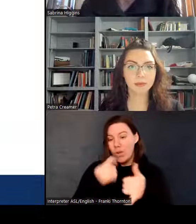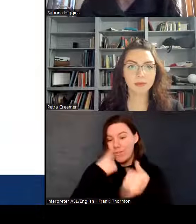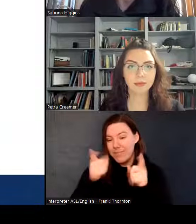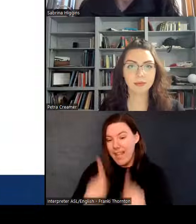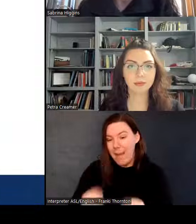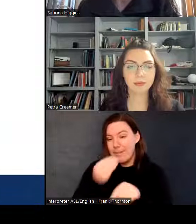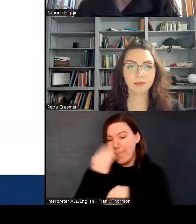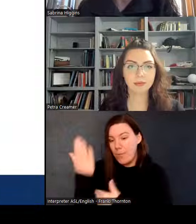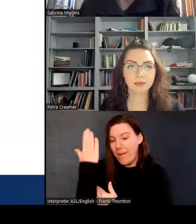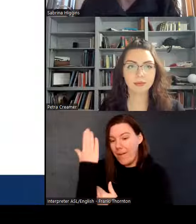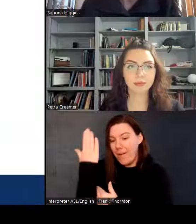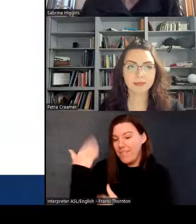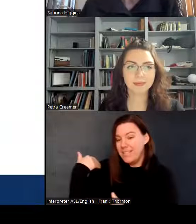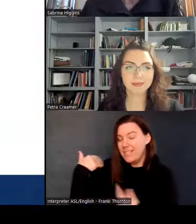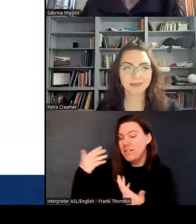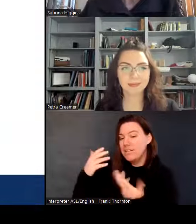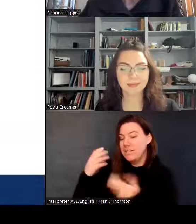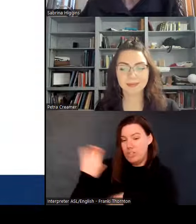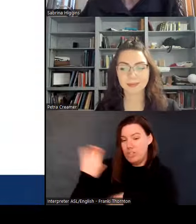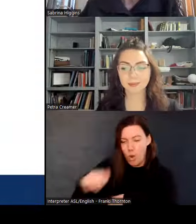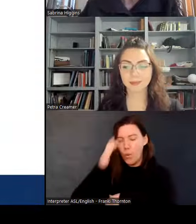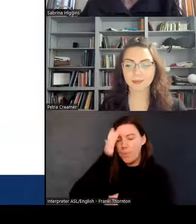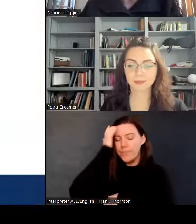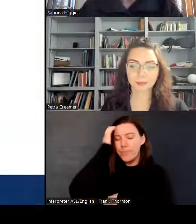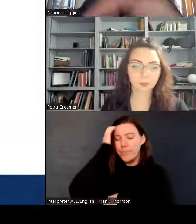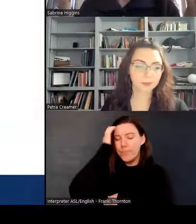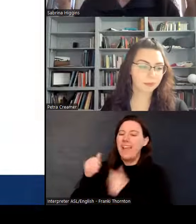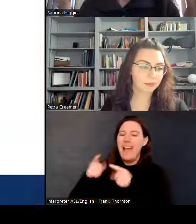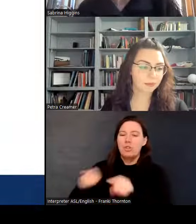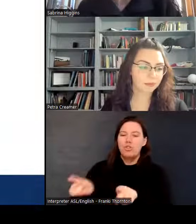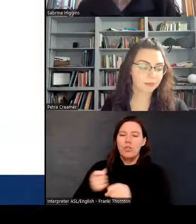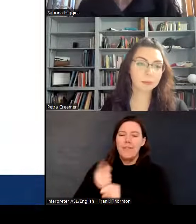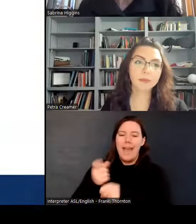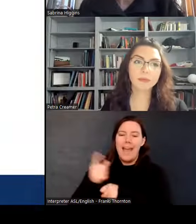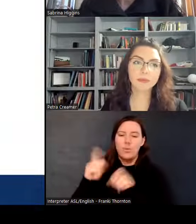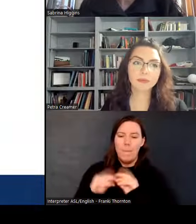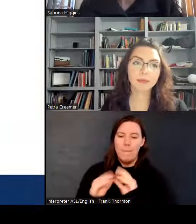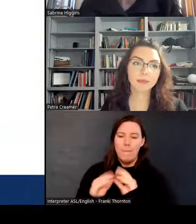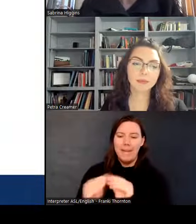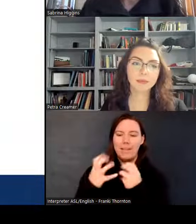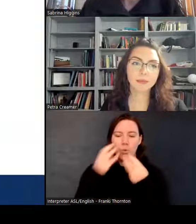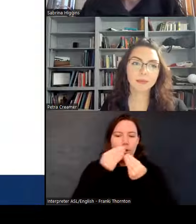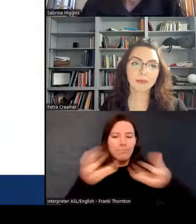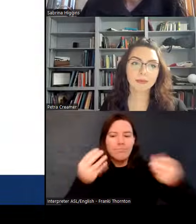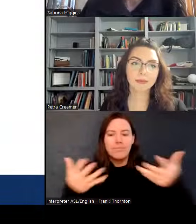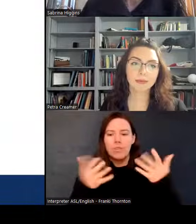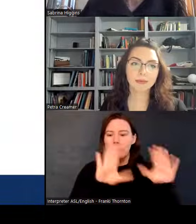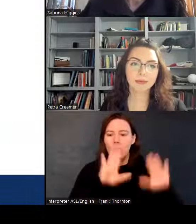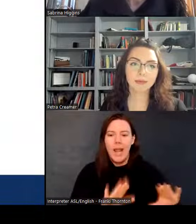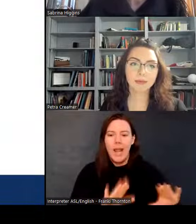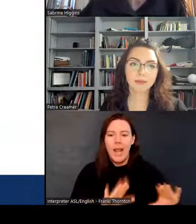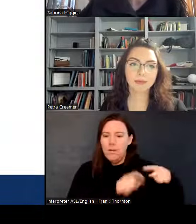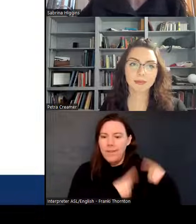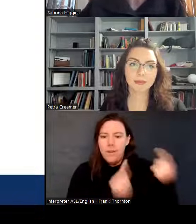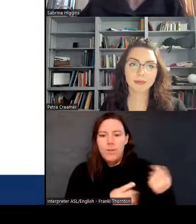Chicago this past year at the annual meeting, and to sort of make everyone aware of some of the really great work that our societies are